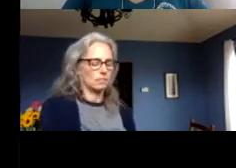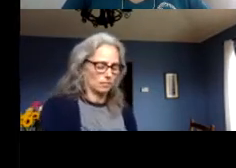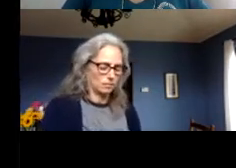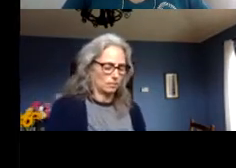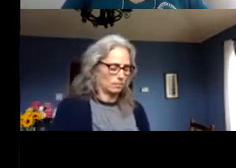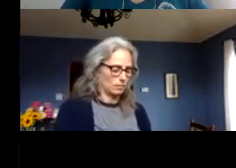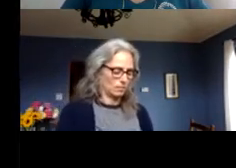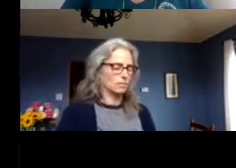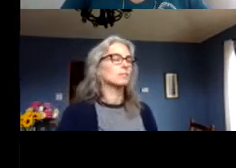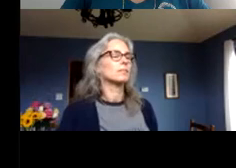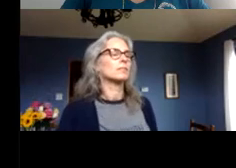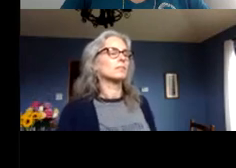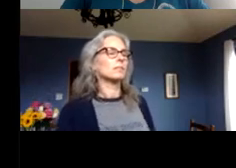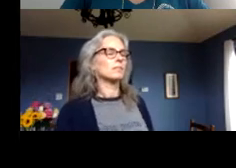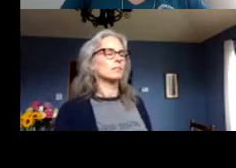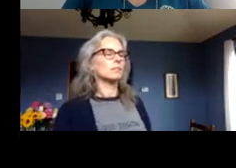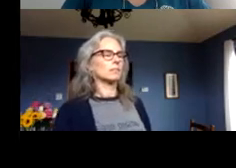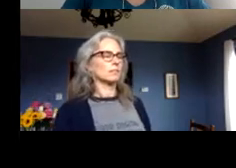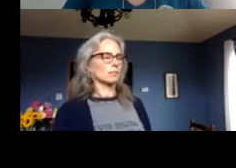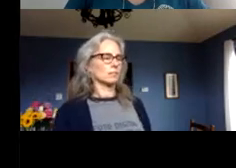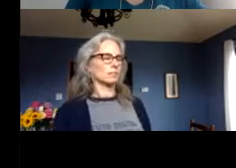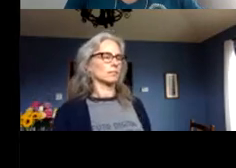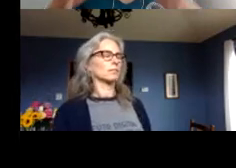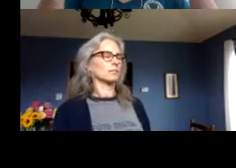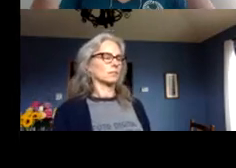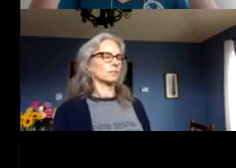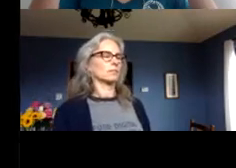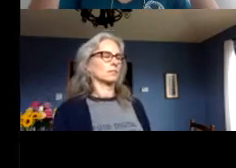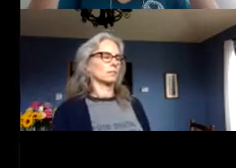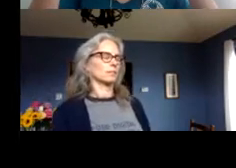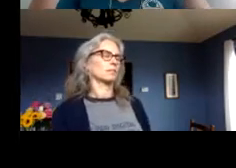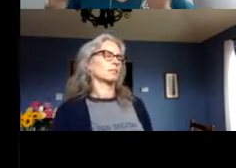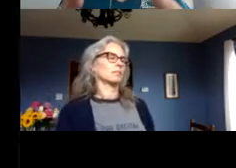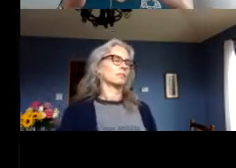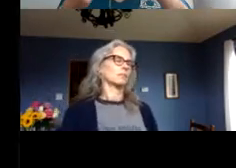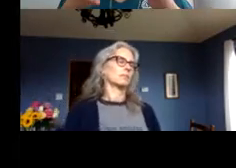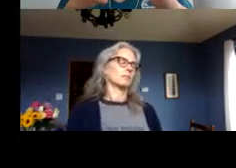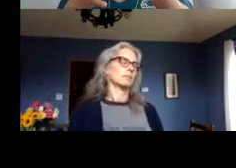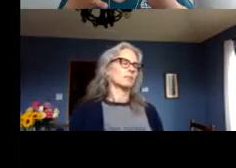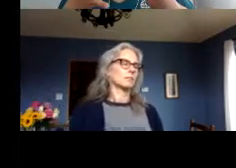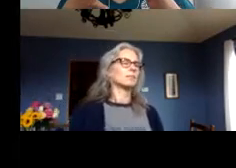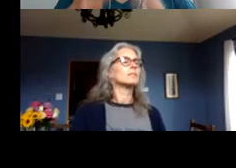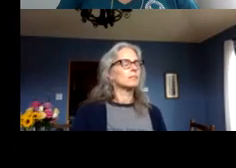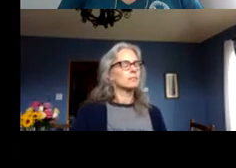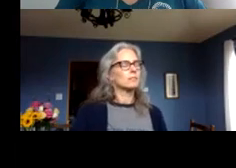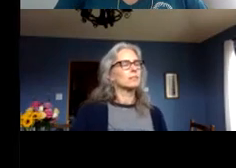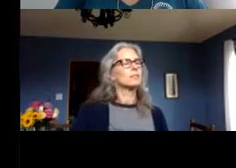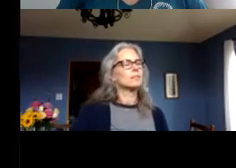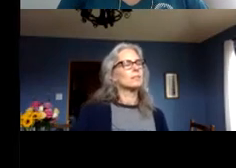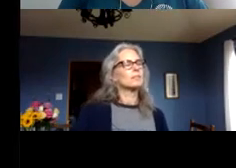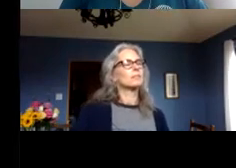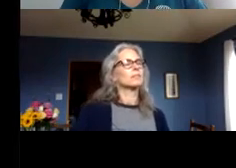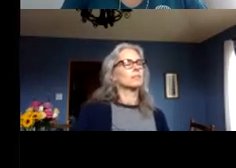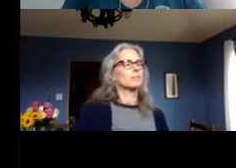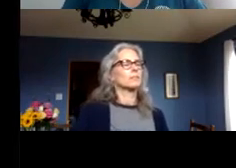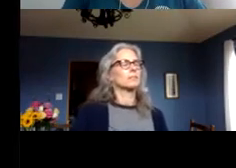in my screenshot, this April 27th through May 1, that's a topic. So it looks a lot like a heading, and then stuff sits under it, right? You'll